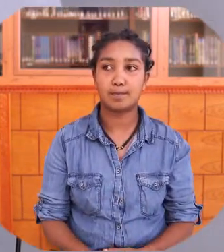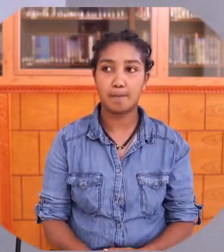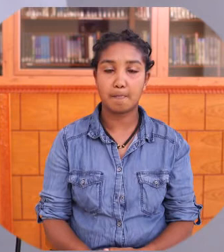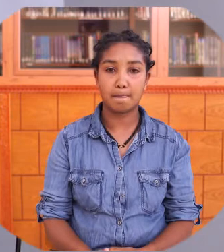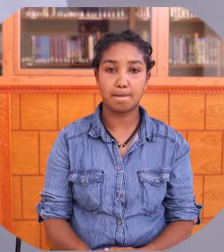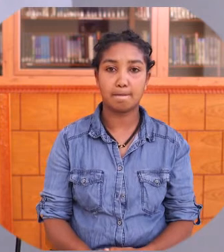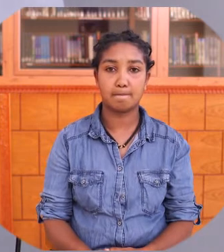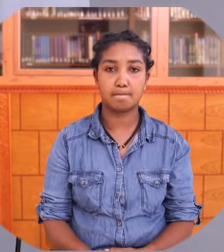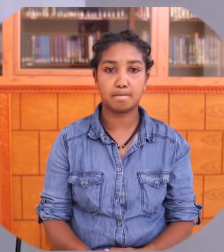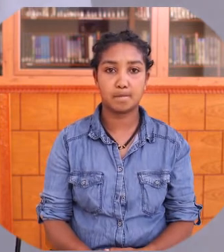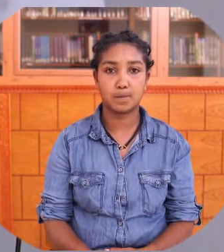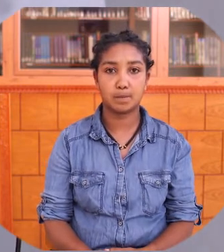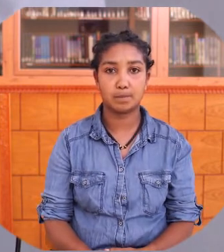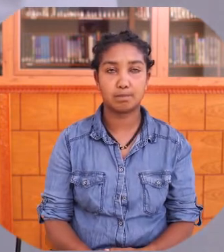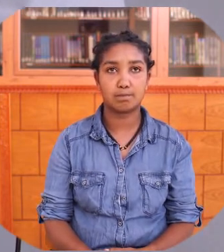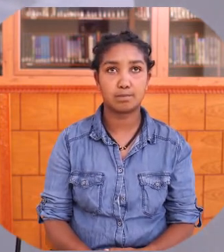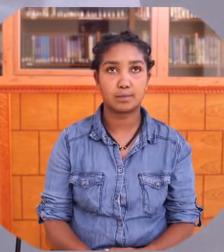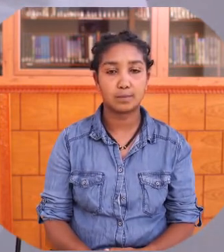are animals